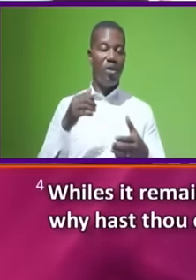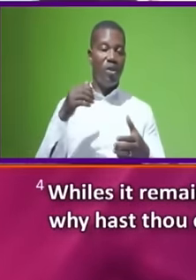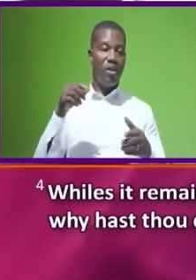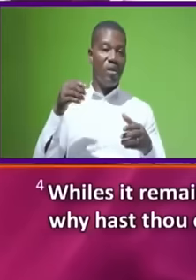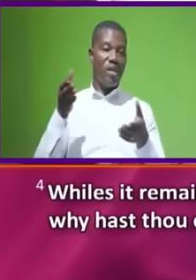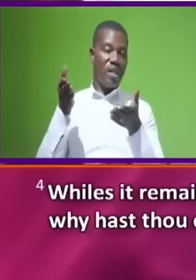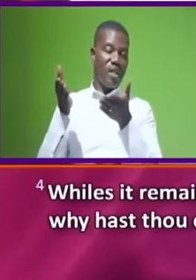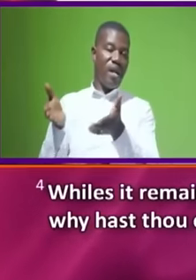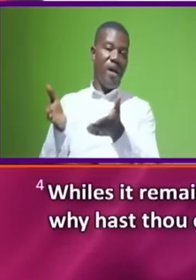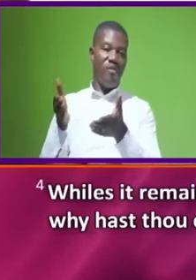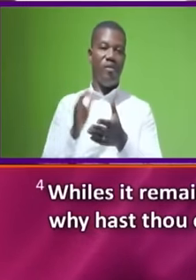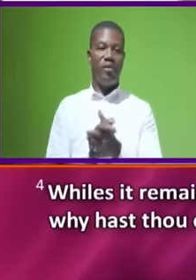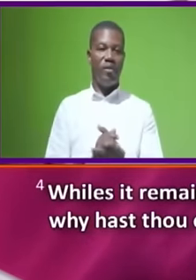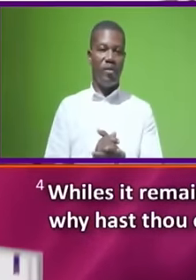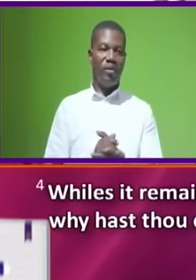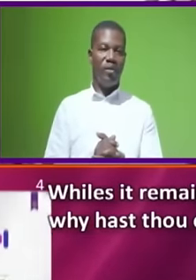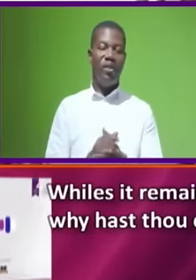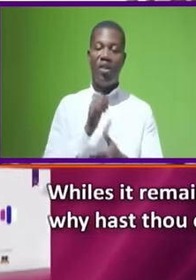Ewo hono.